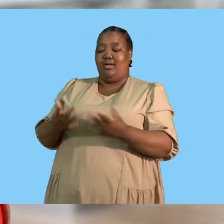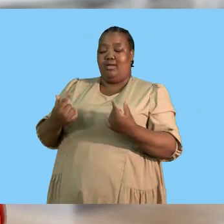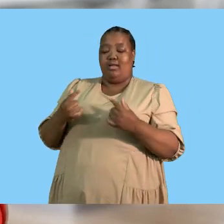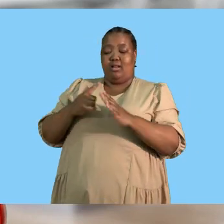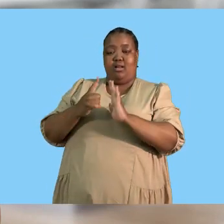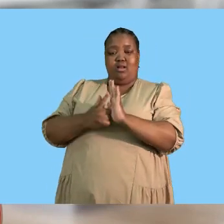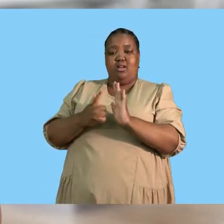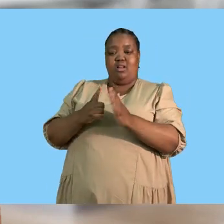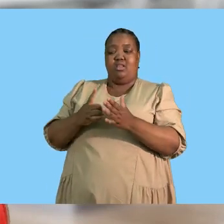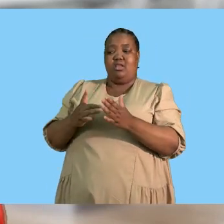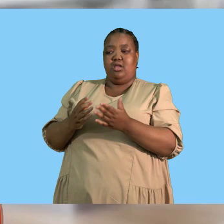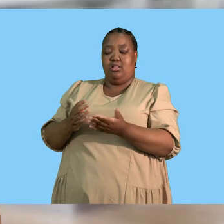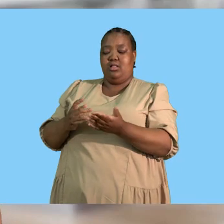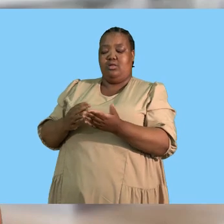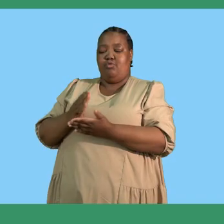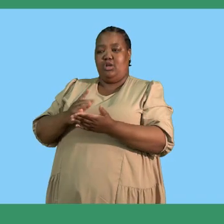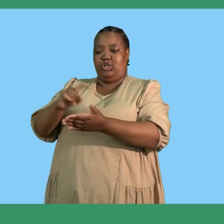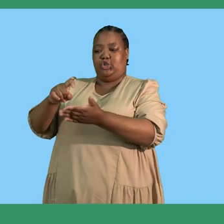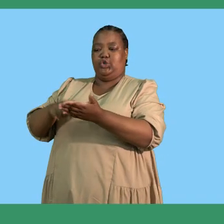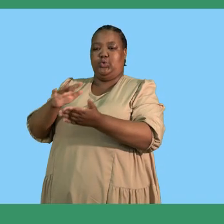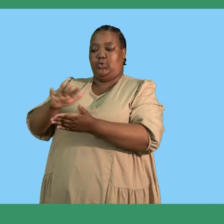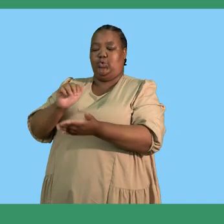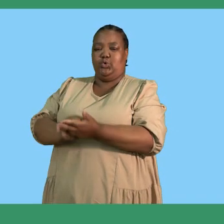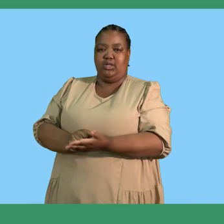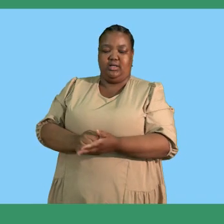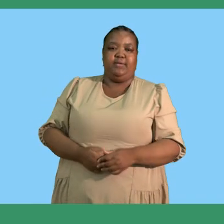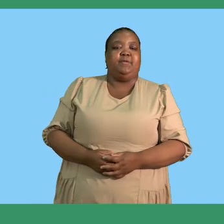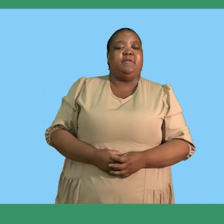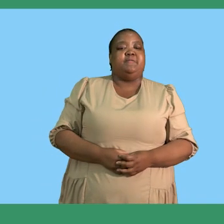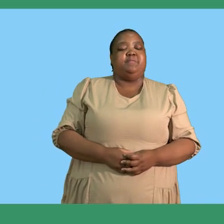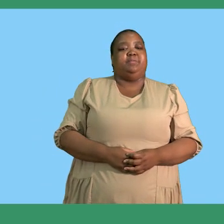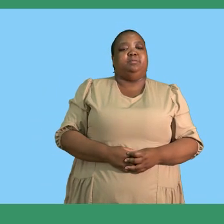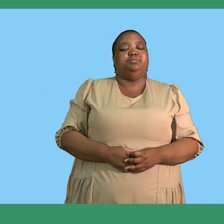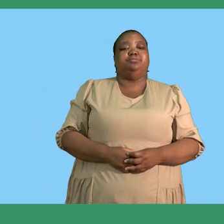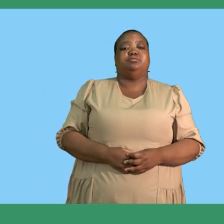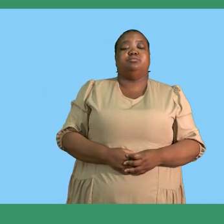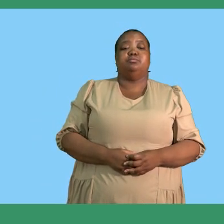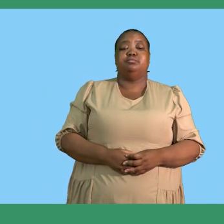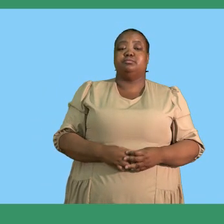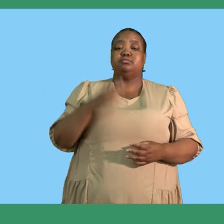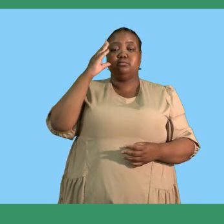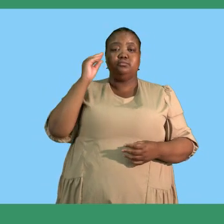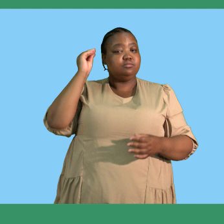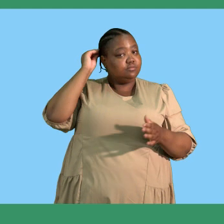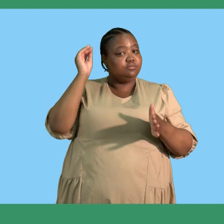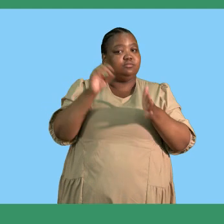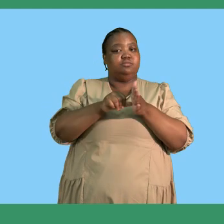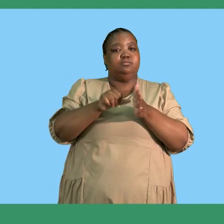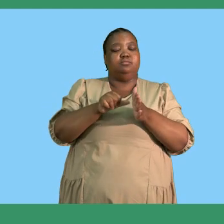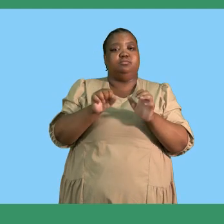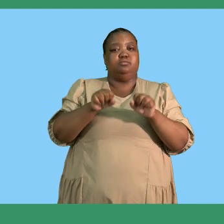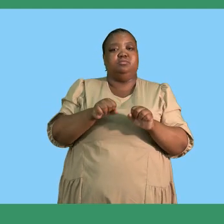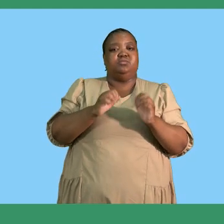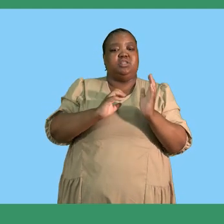a legal right to sue. Now, also very important to note, as this can come